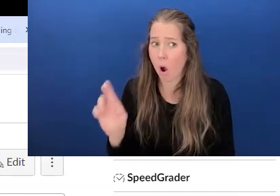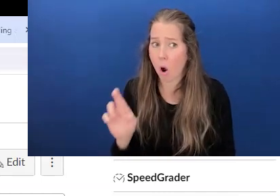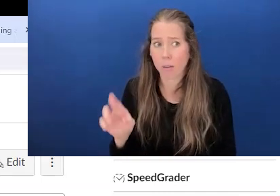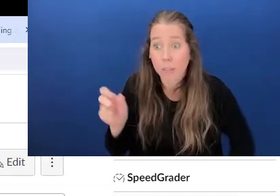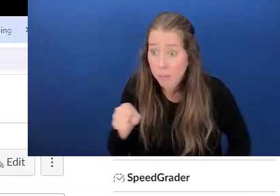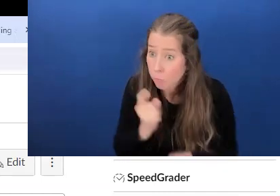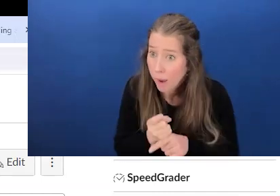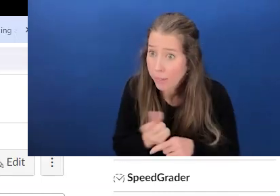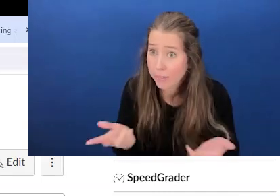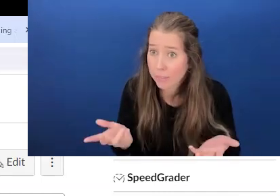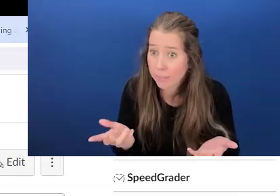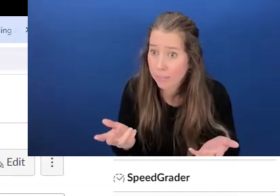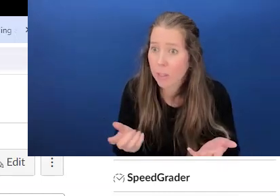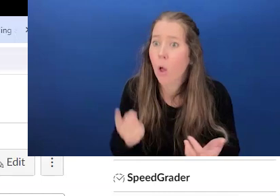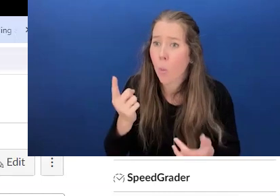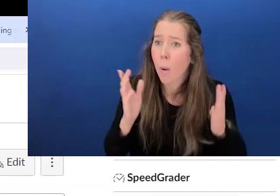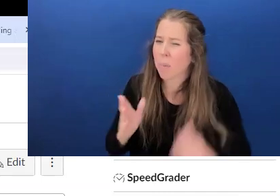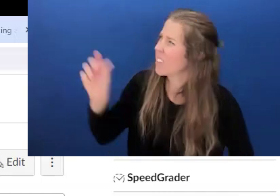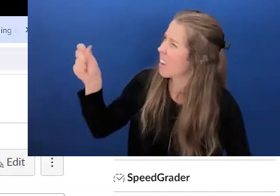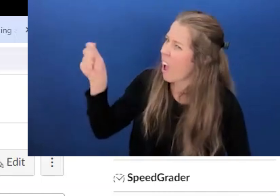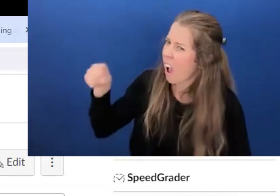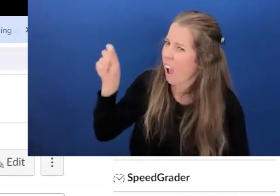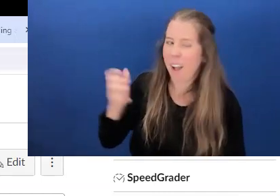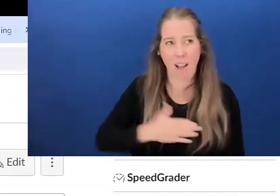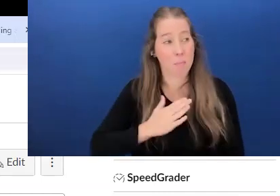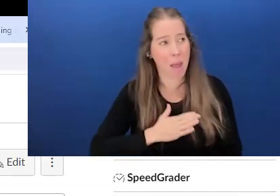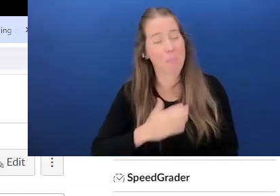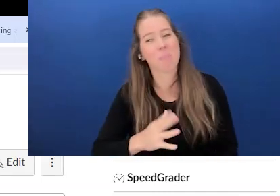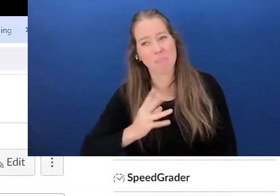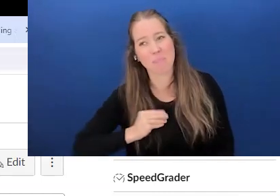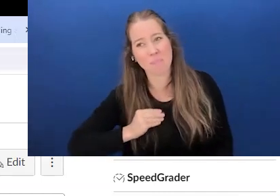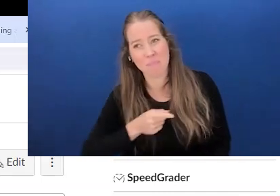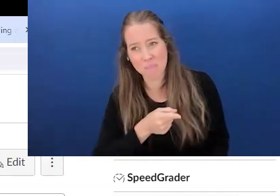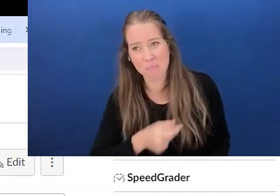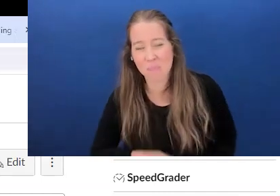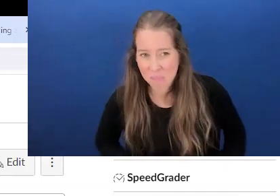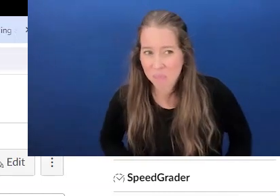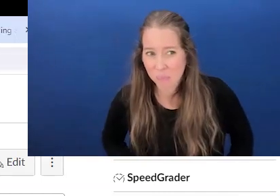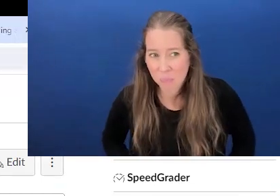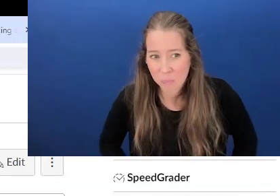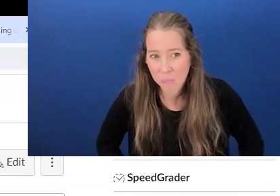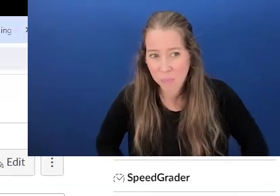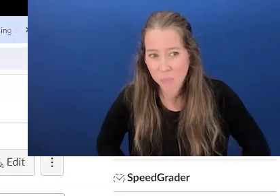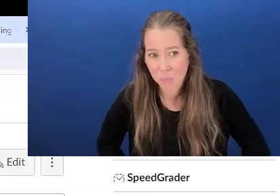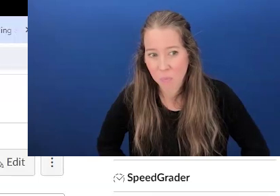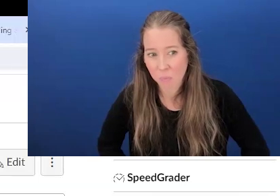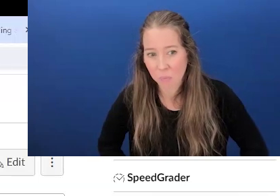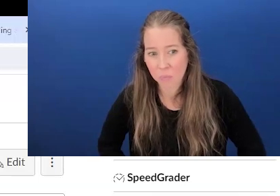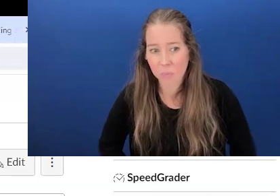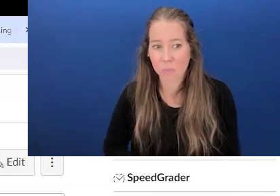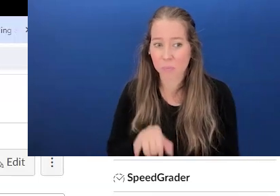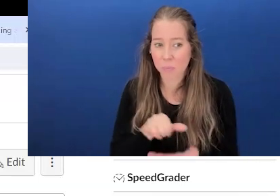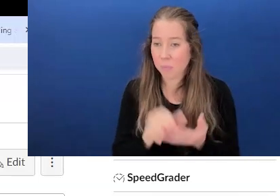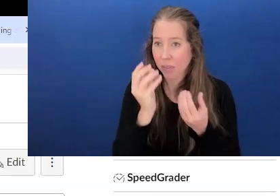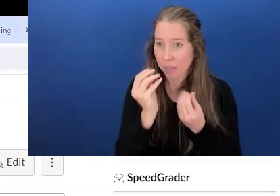Yeah, right? I at least got one yeah in the room, and I'm happy about that, right? Right? Now, you can debate if that